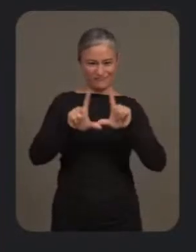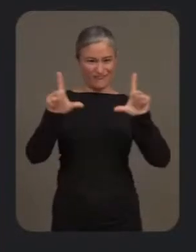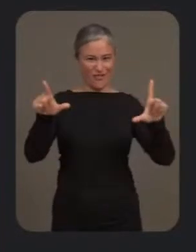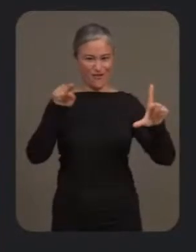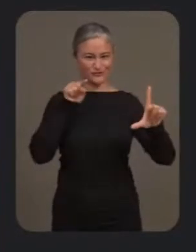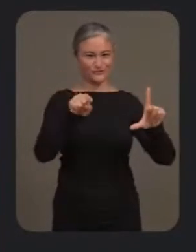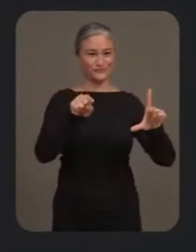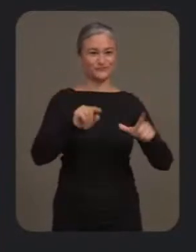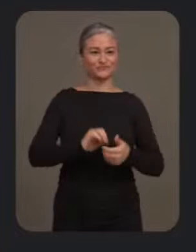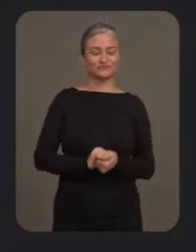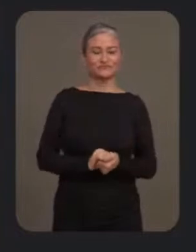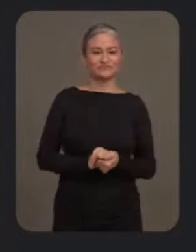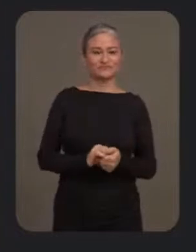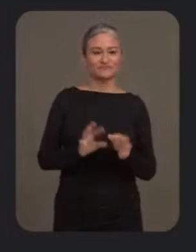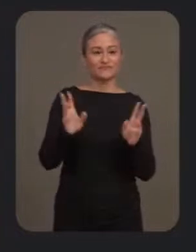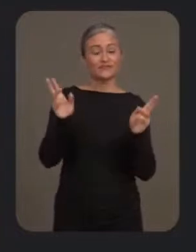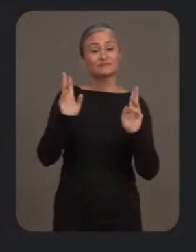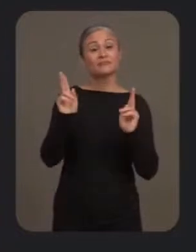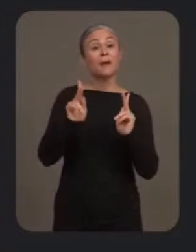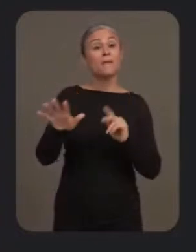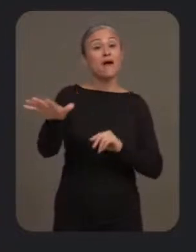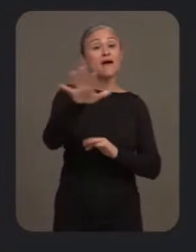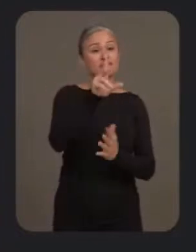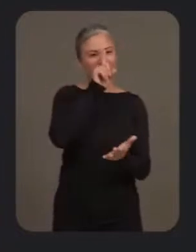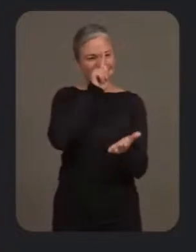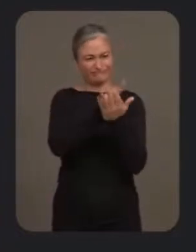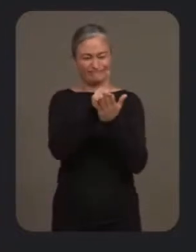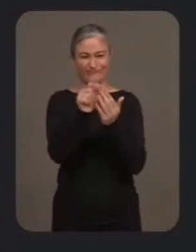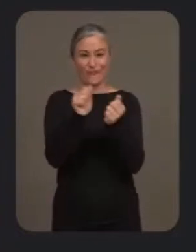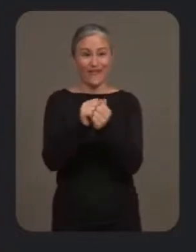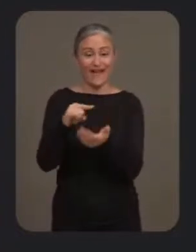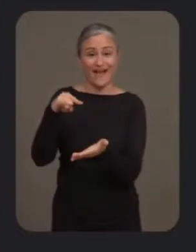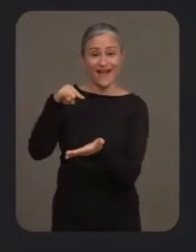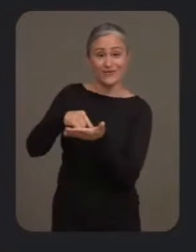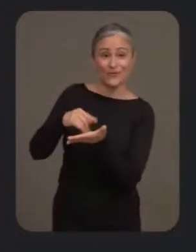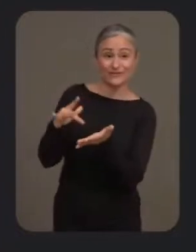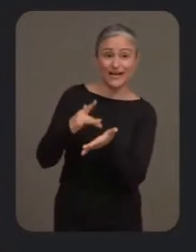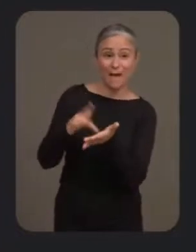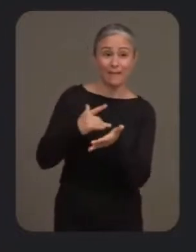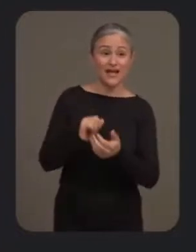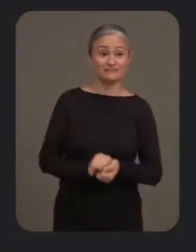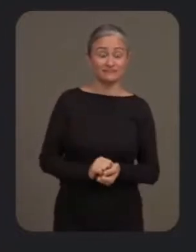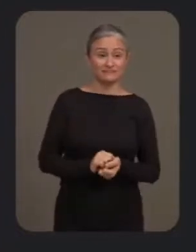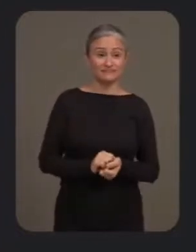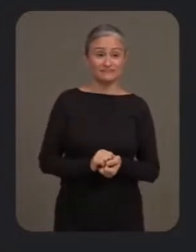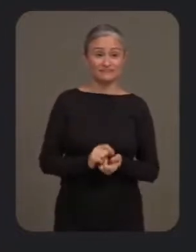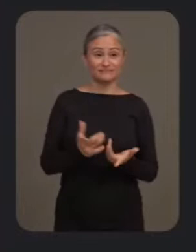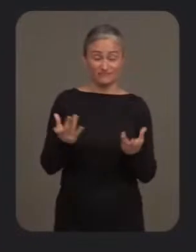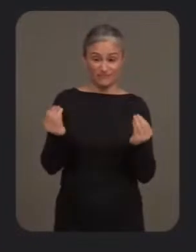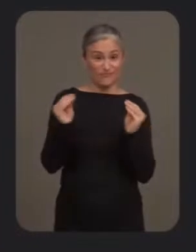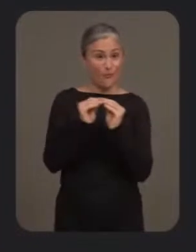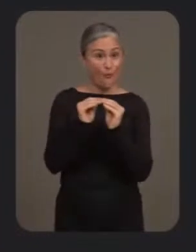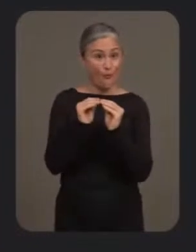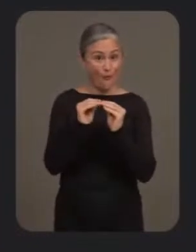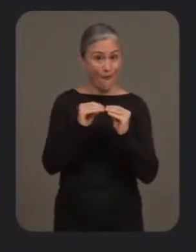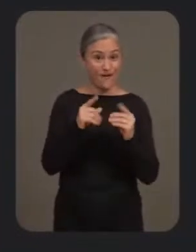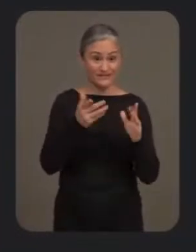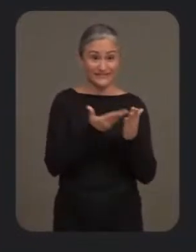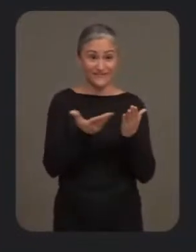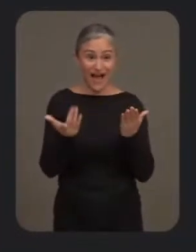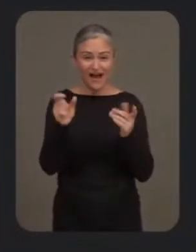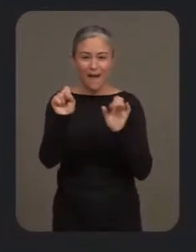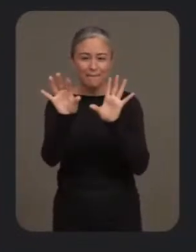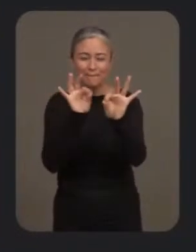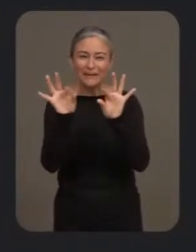on larger screens. People are falling in love with Android tablets, and there are more great devices to pick from